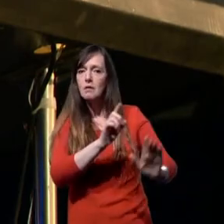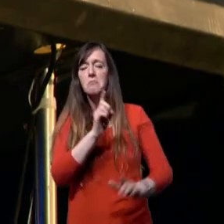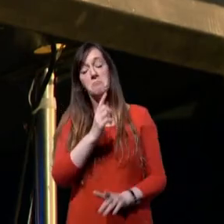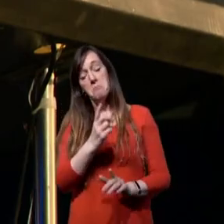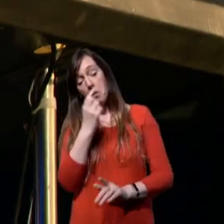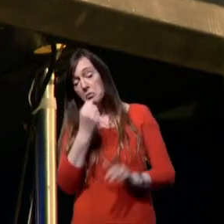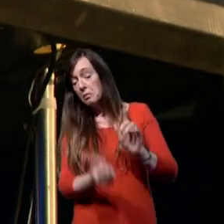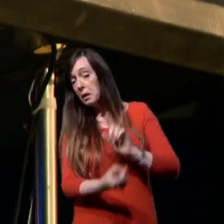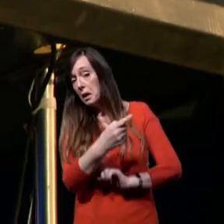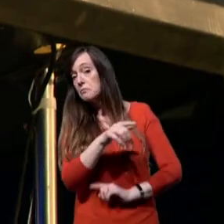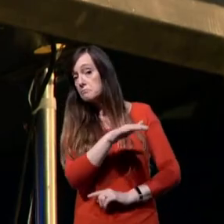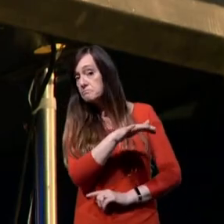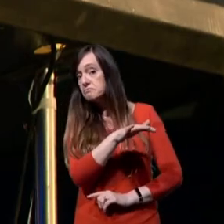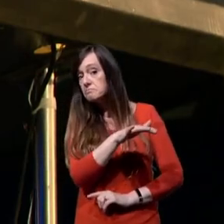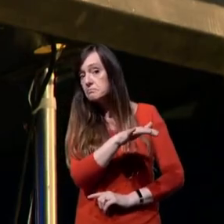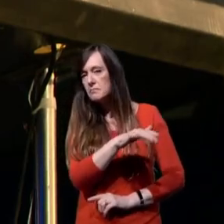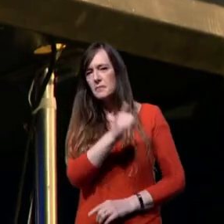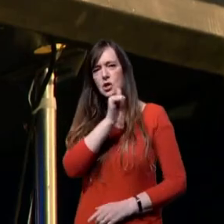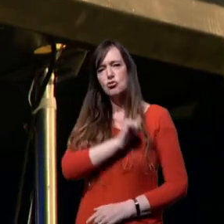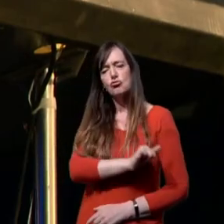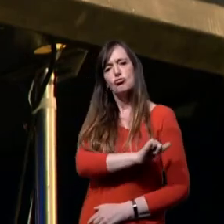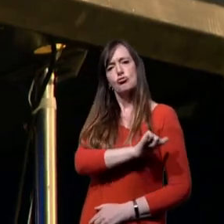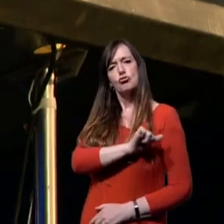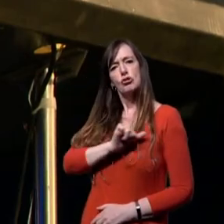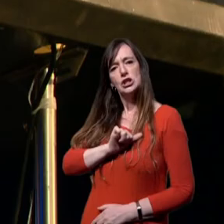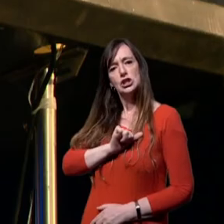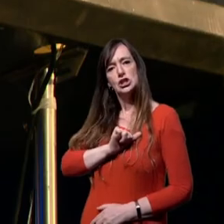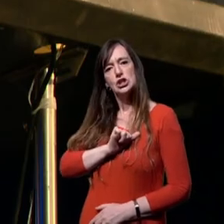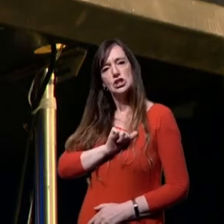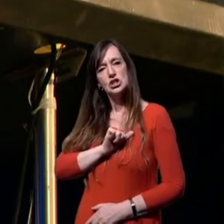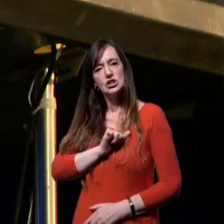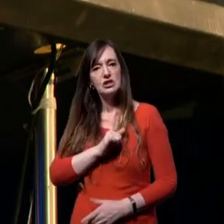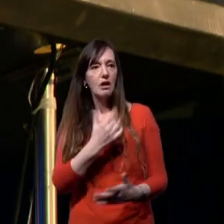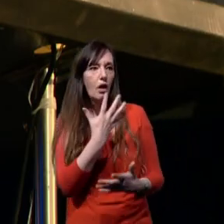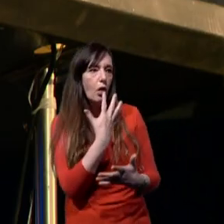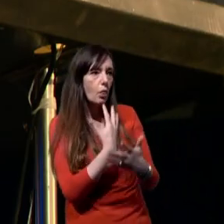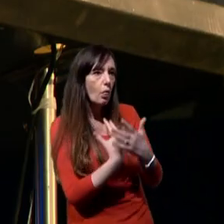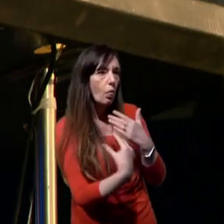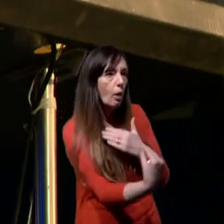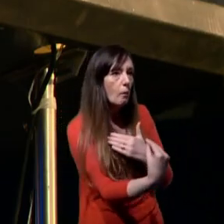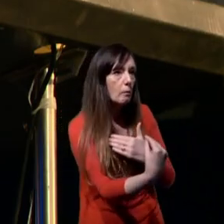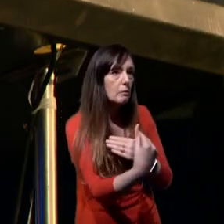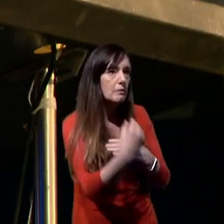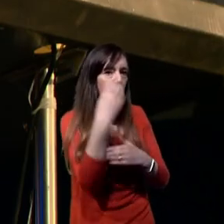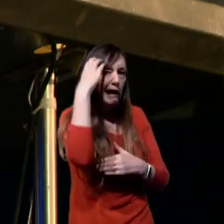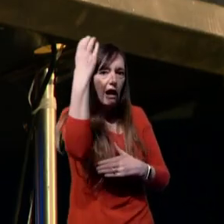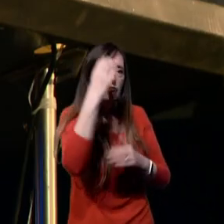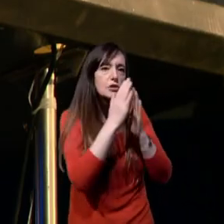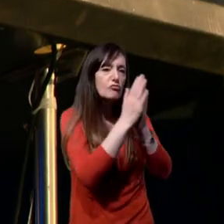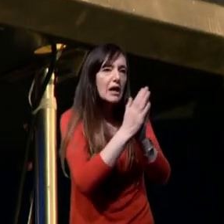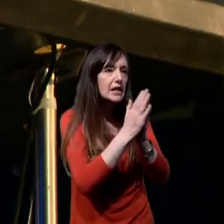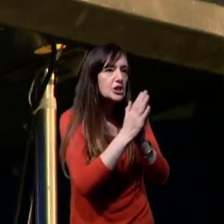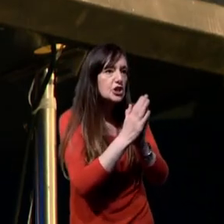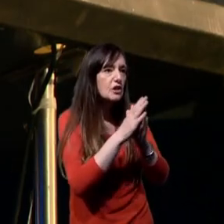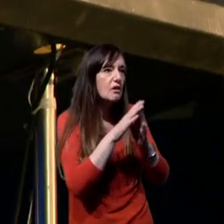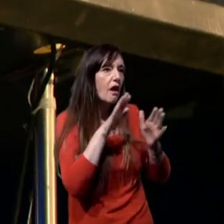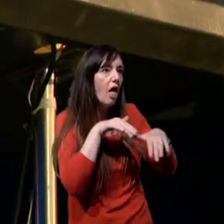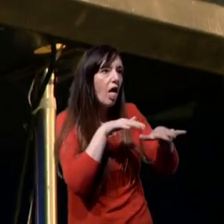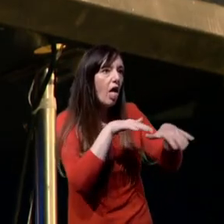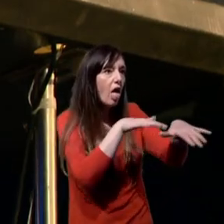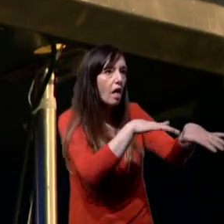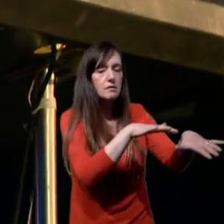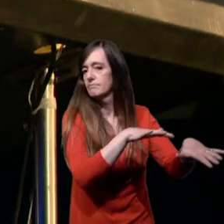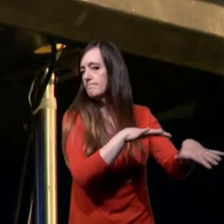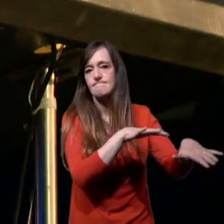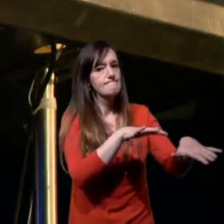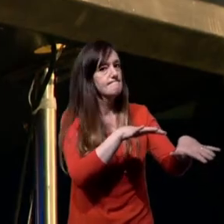Smyrna. The Christians would not join in with state religion. And because this